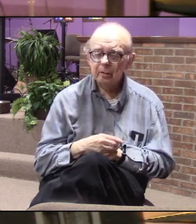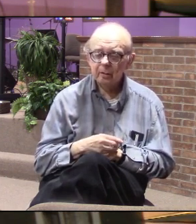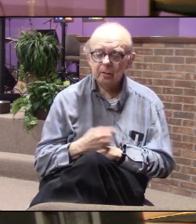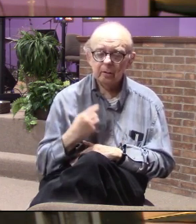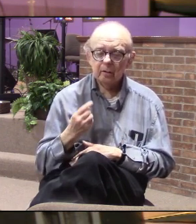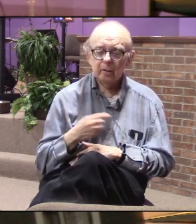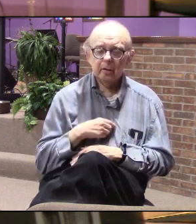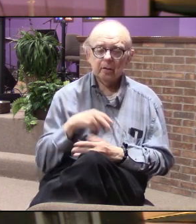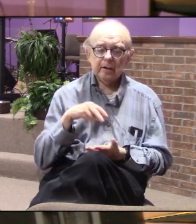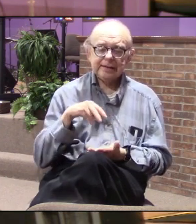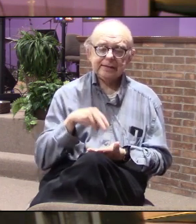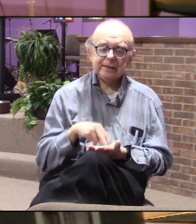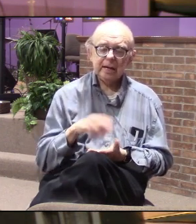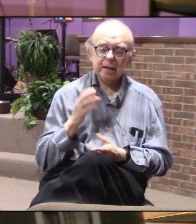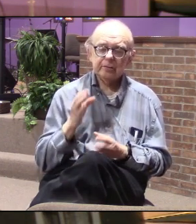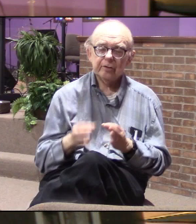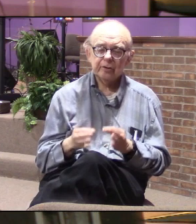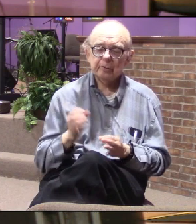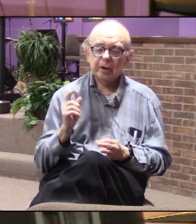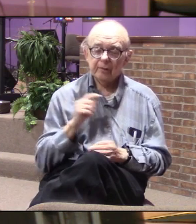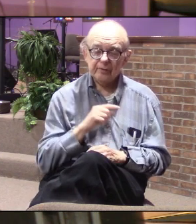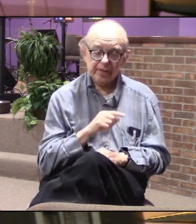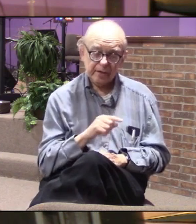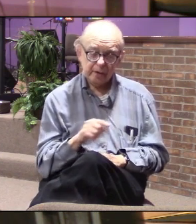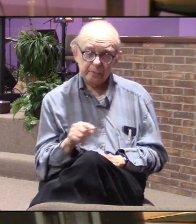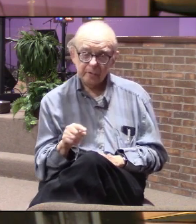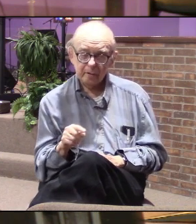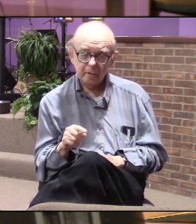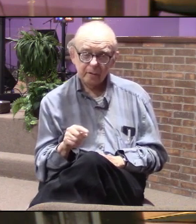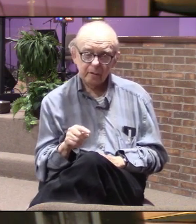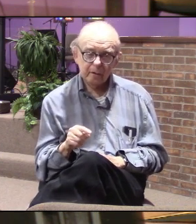we will stand in judgment of them.